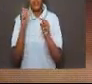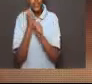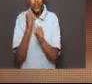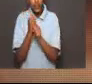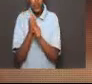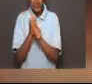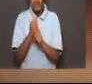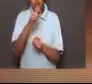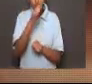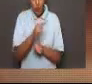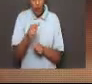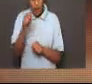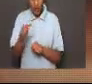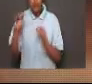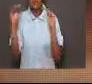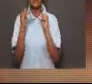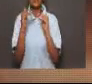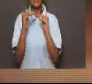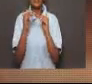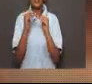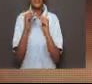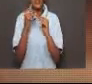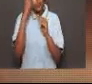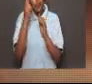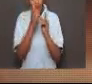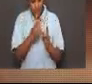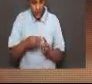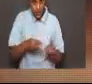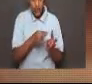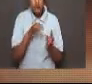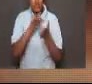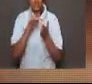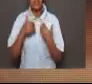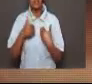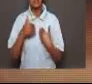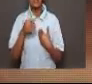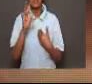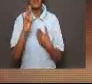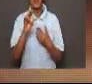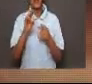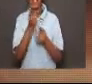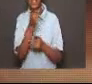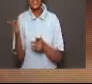a wave equation for a system that has several particles.